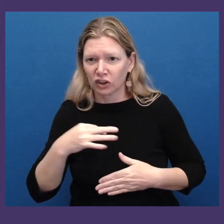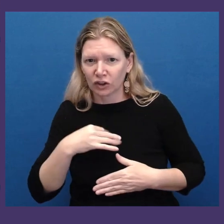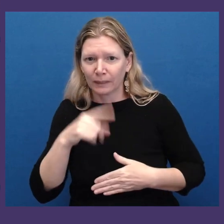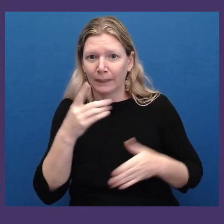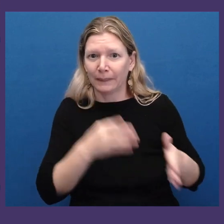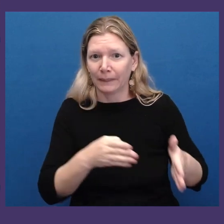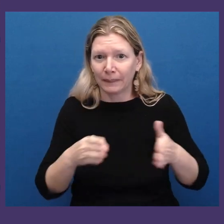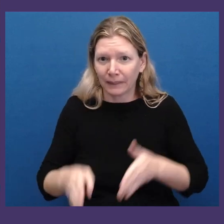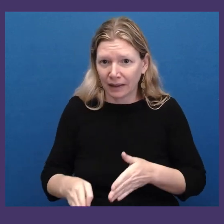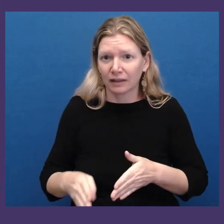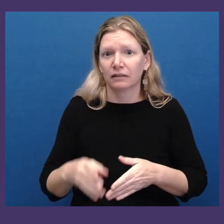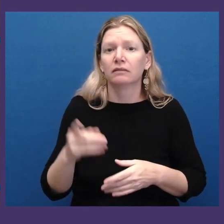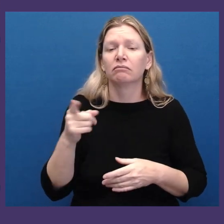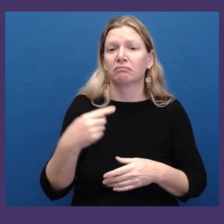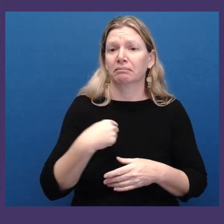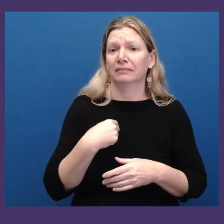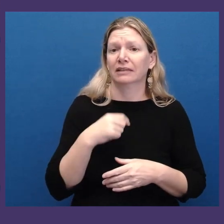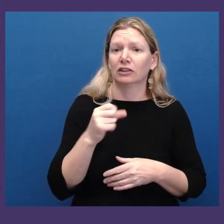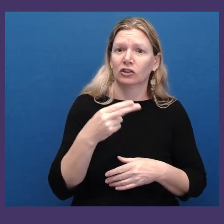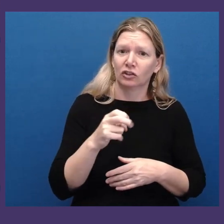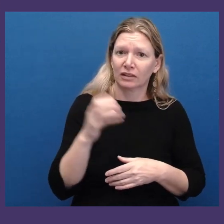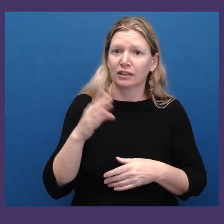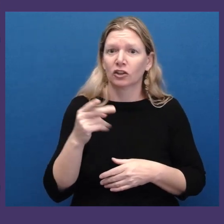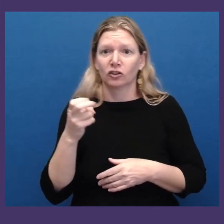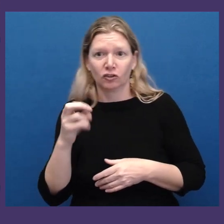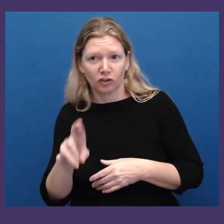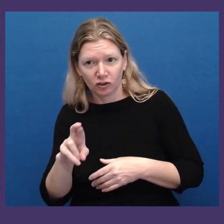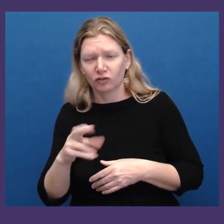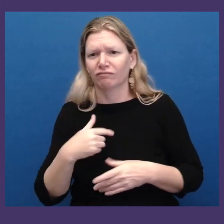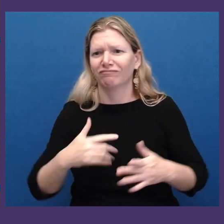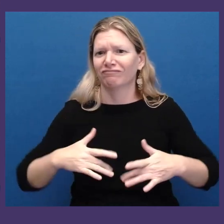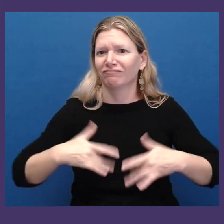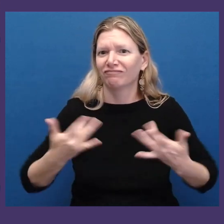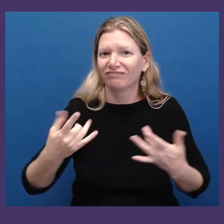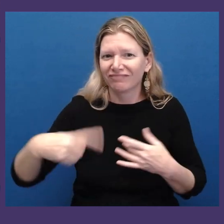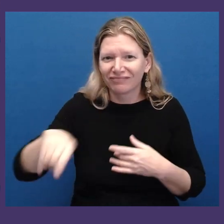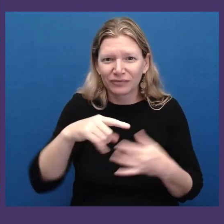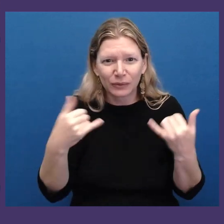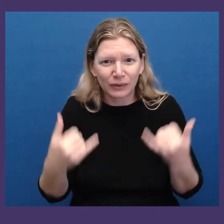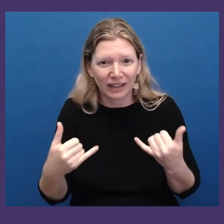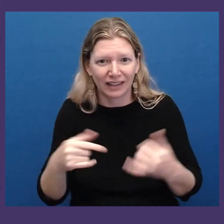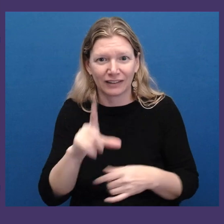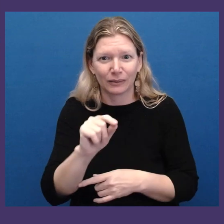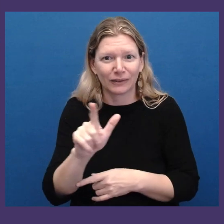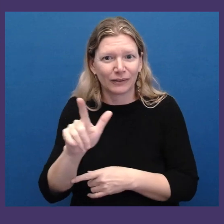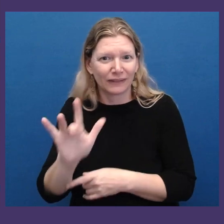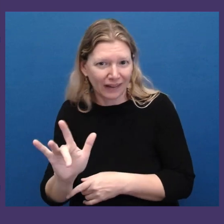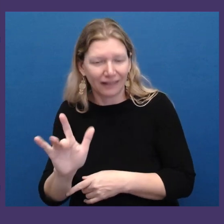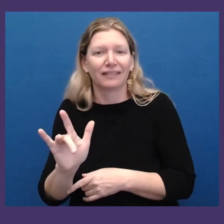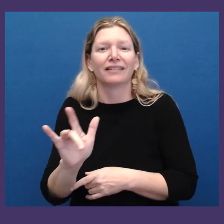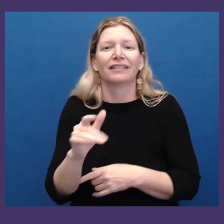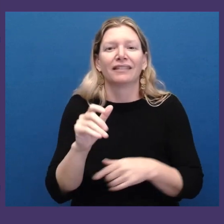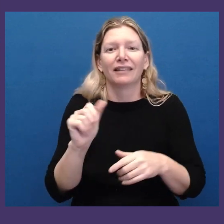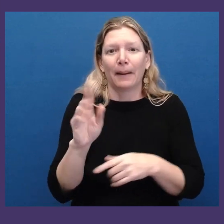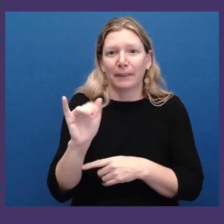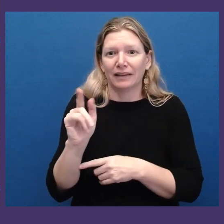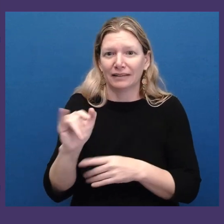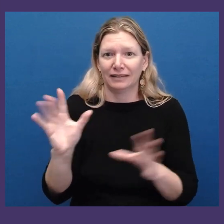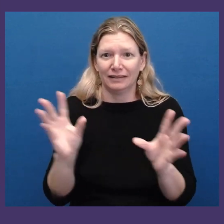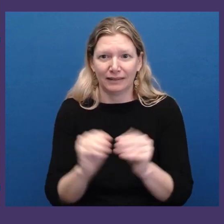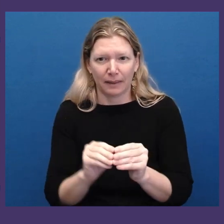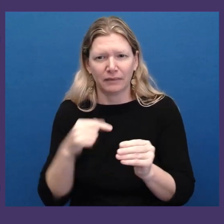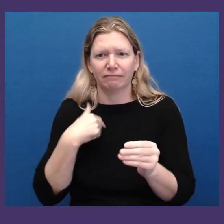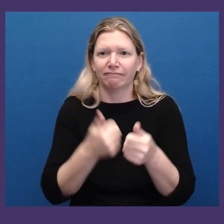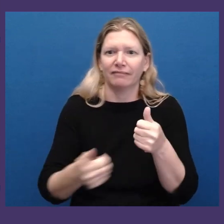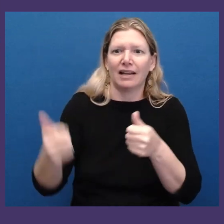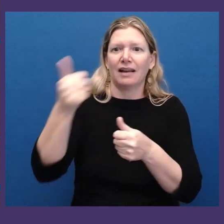I'm thrilled to be with you today at the 2025 Ability Summit. As head of product for Microsoft's developer division, I support